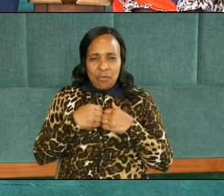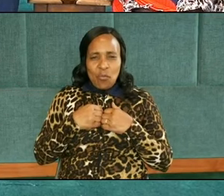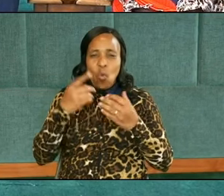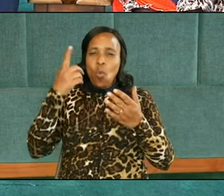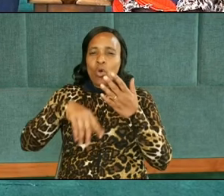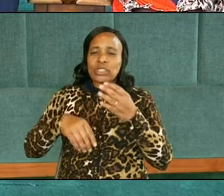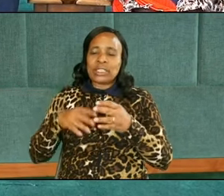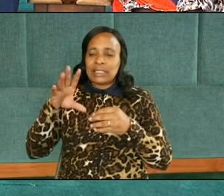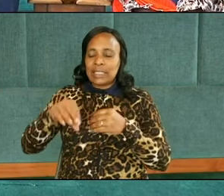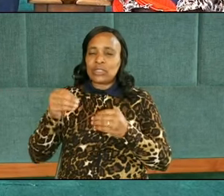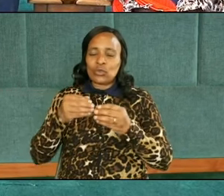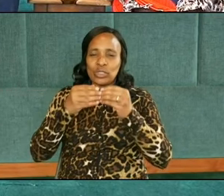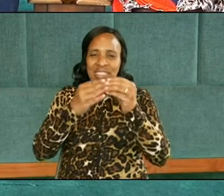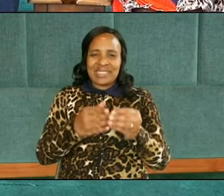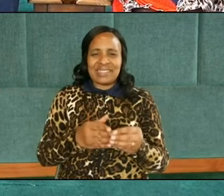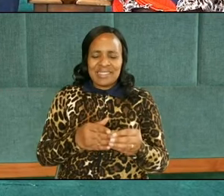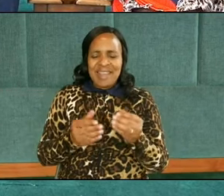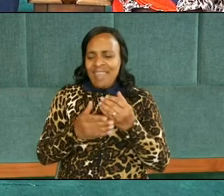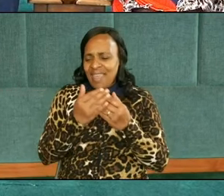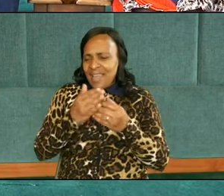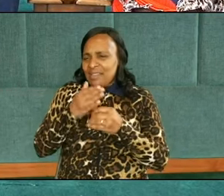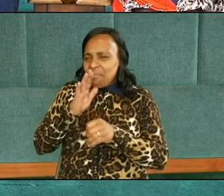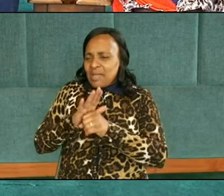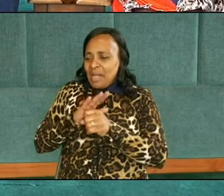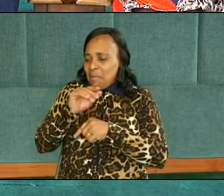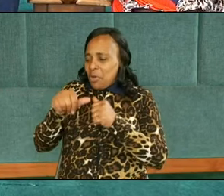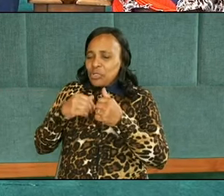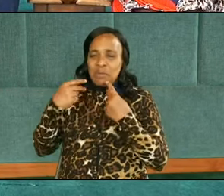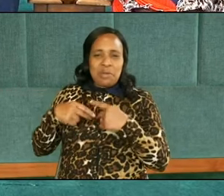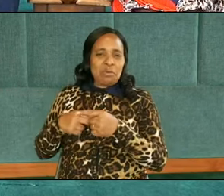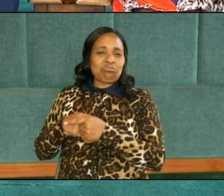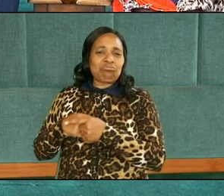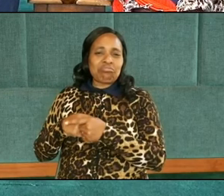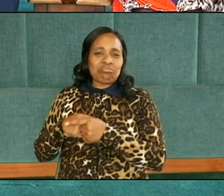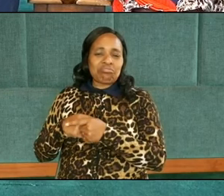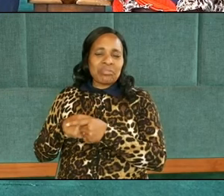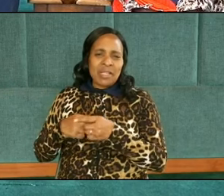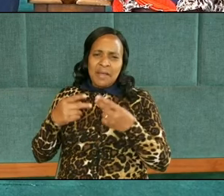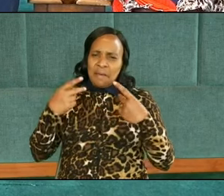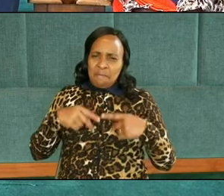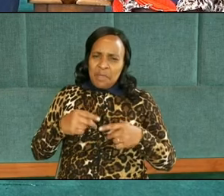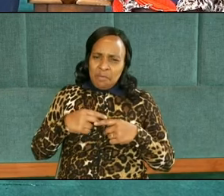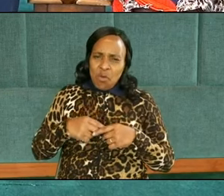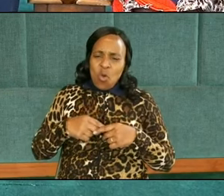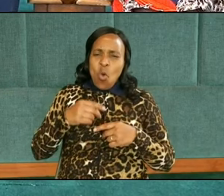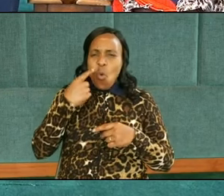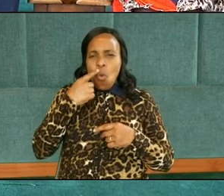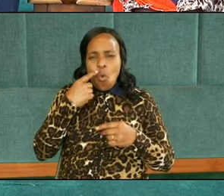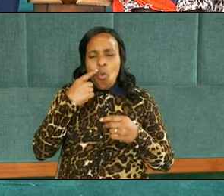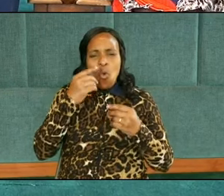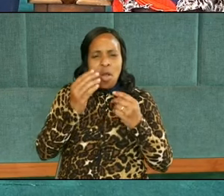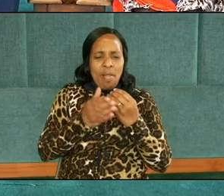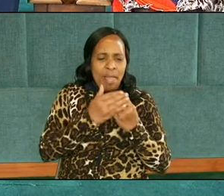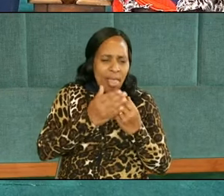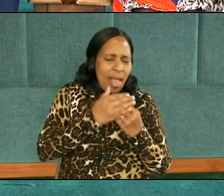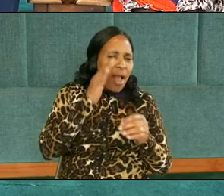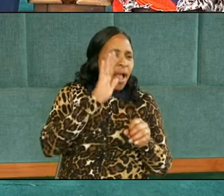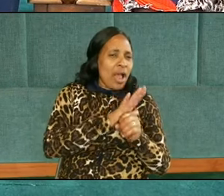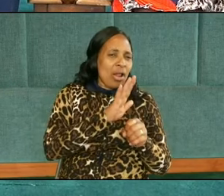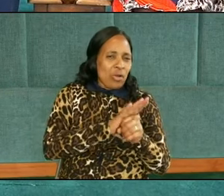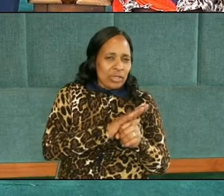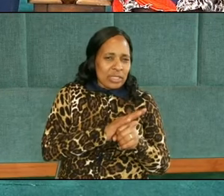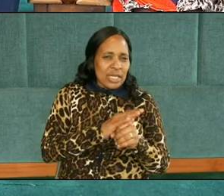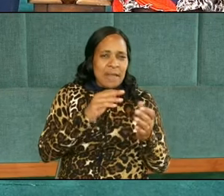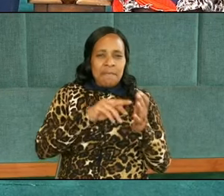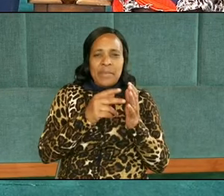lead is that he cared too much about people. He was a people pleaser. And there's a quote I love